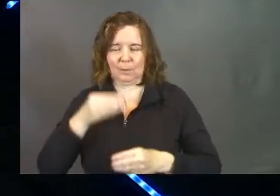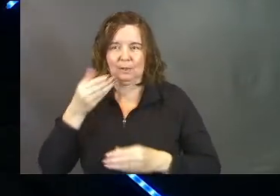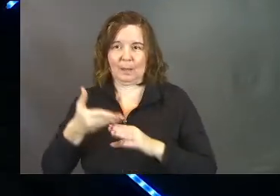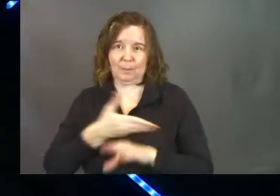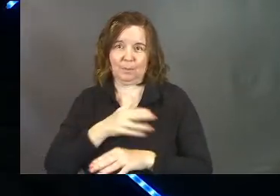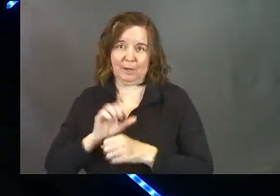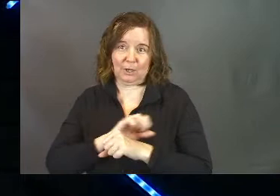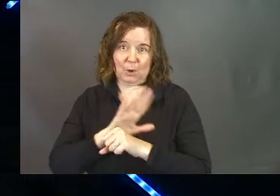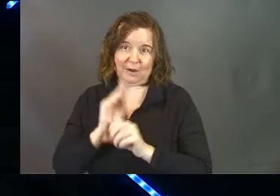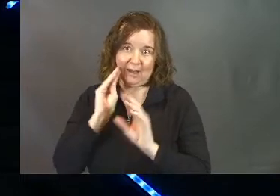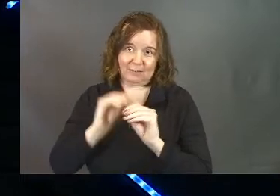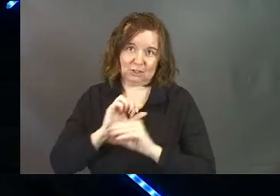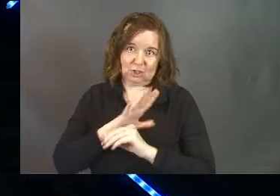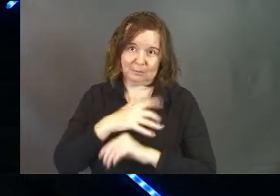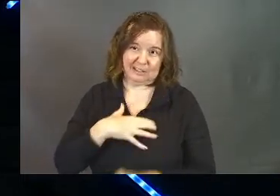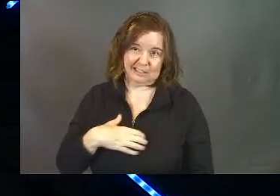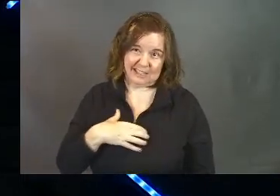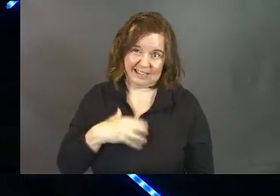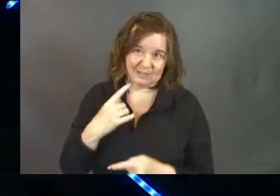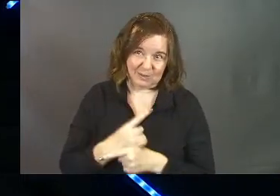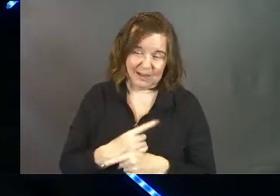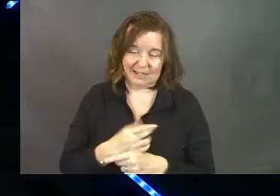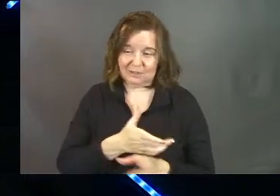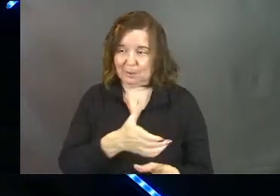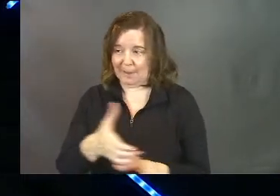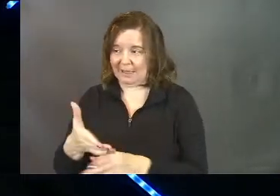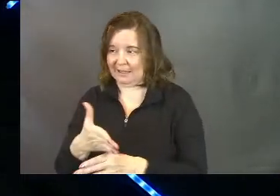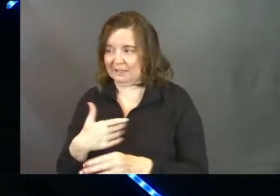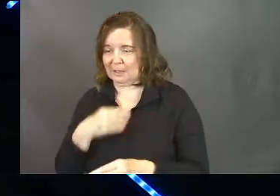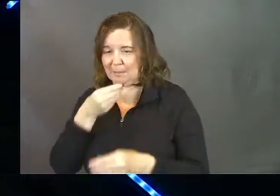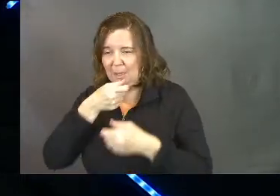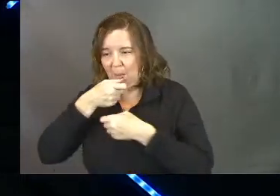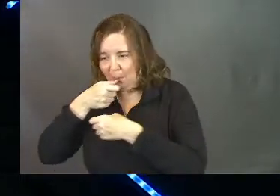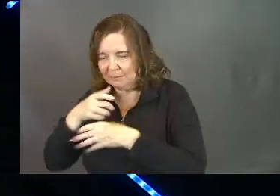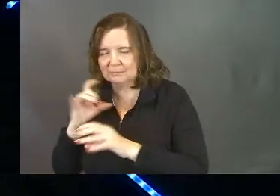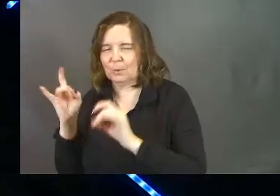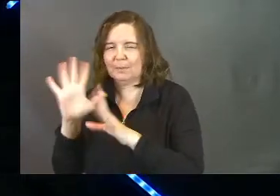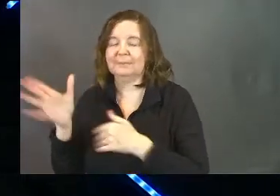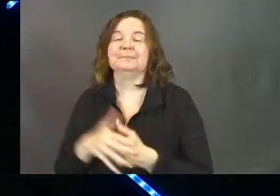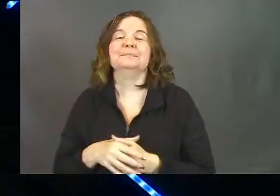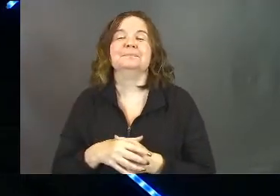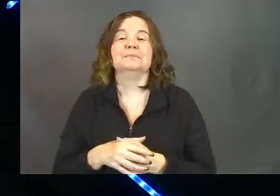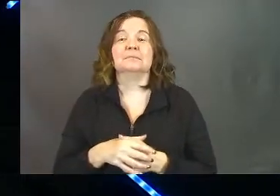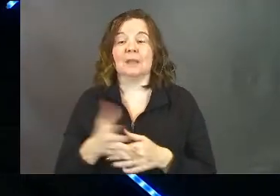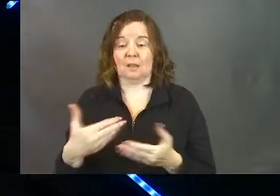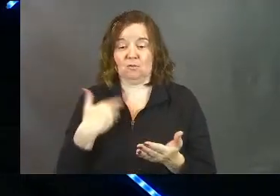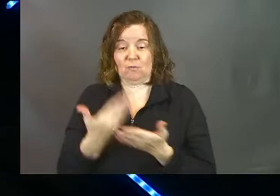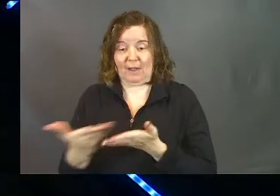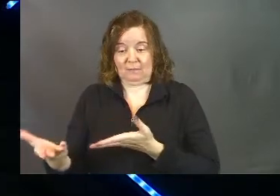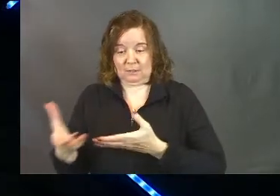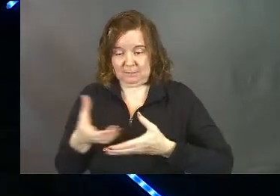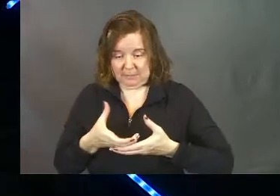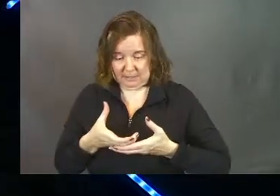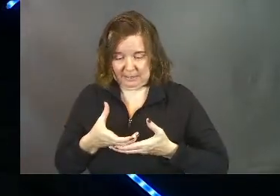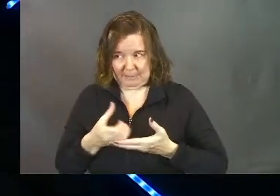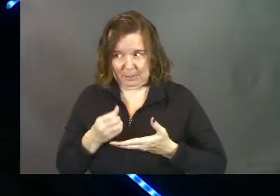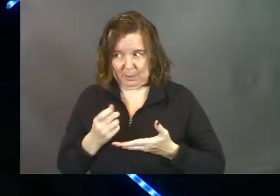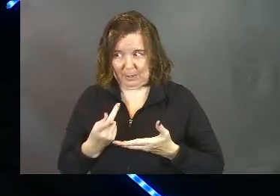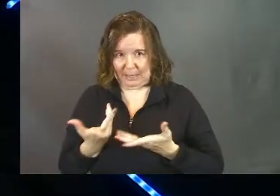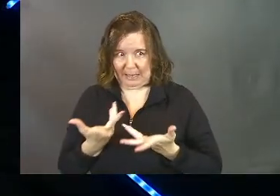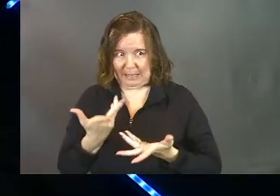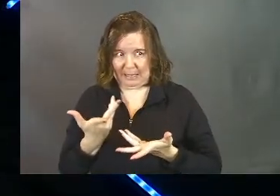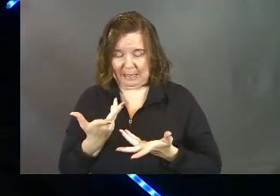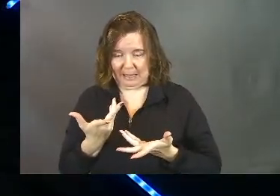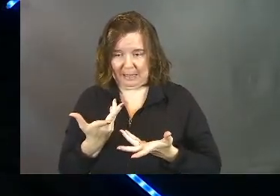days, obviously the germs, disgusting, right? Like, you're passing this thing around, you're all putting your mouths on it, it's horrible. Gets to me. I'm